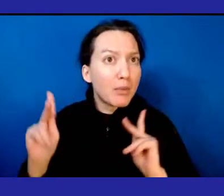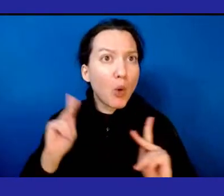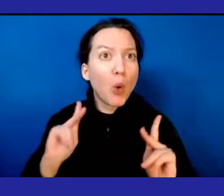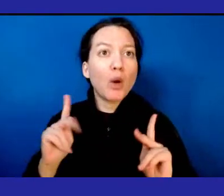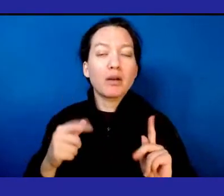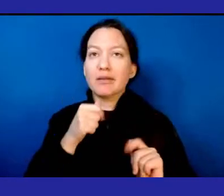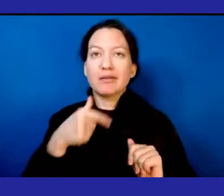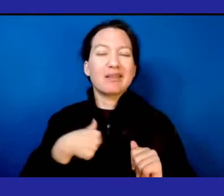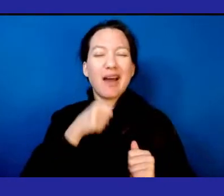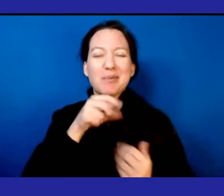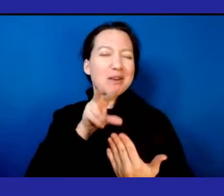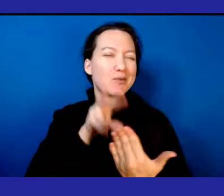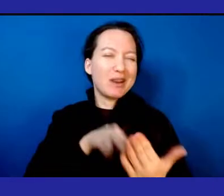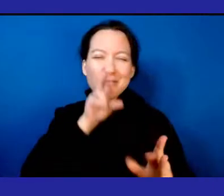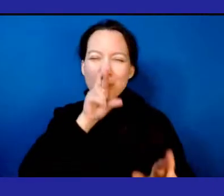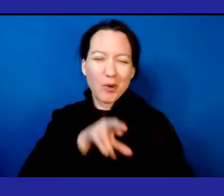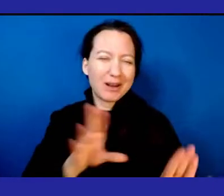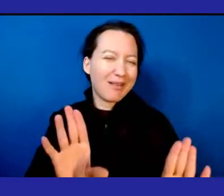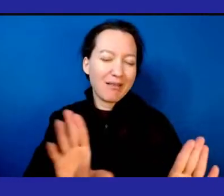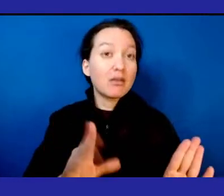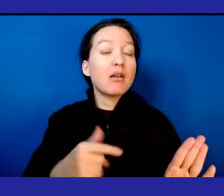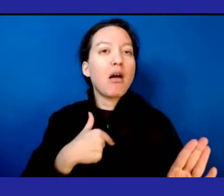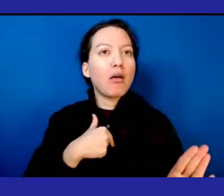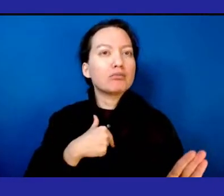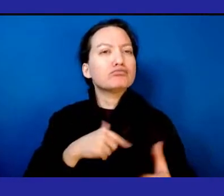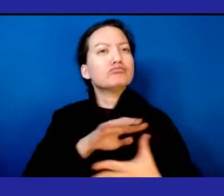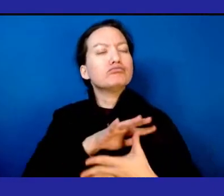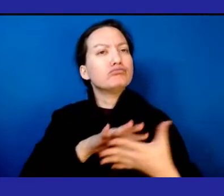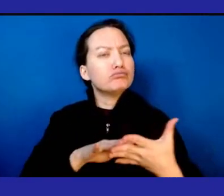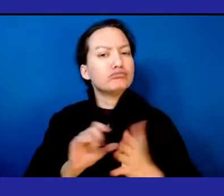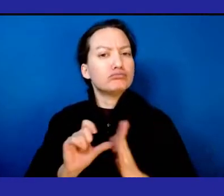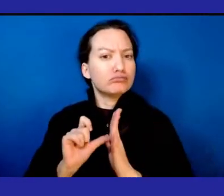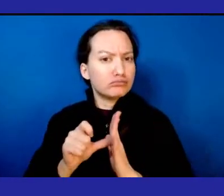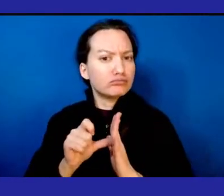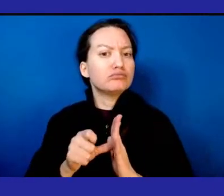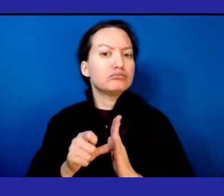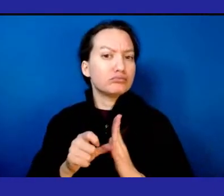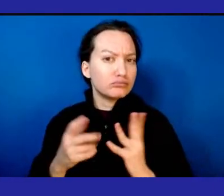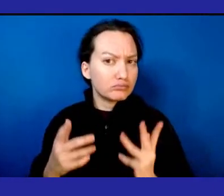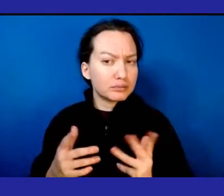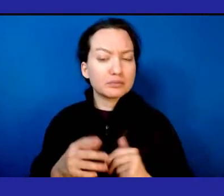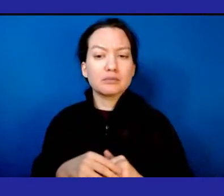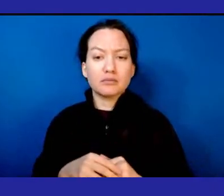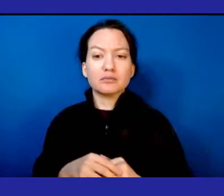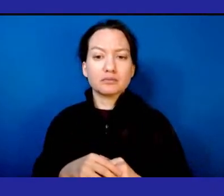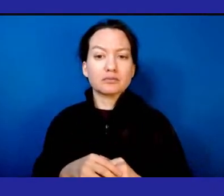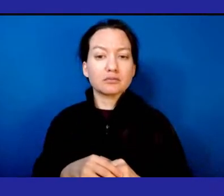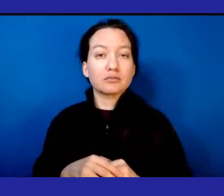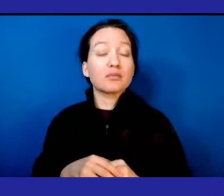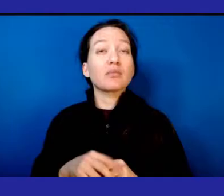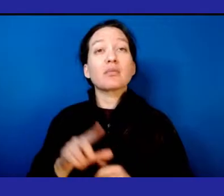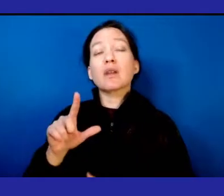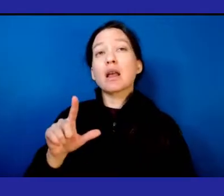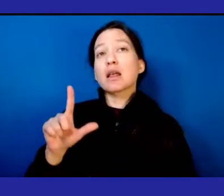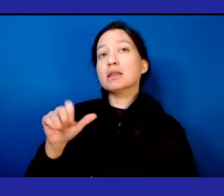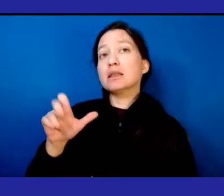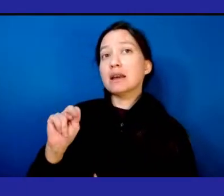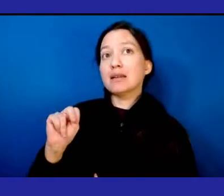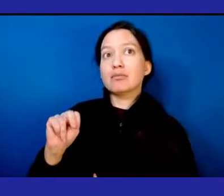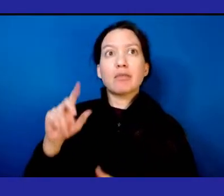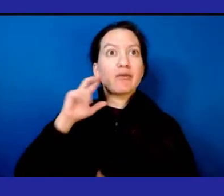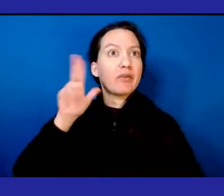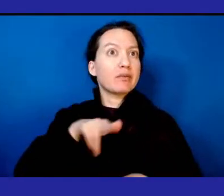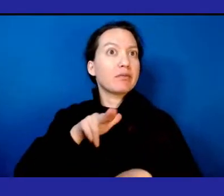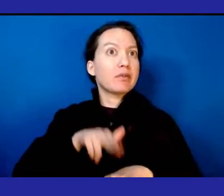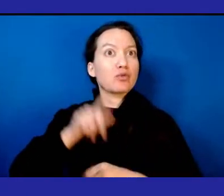reading the report. So I'm just going to hit some of the highlights. That Lincoln received national